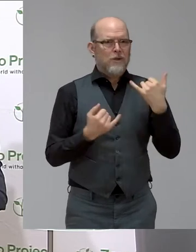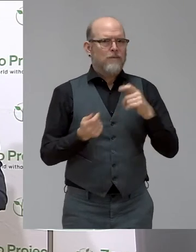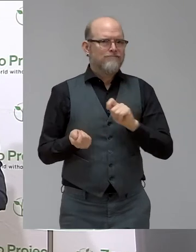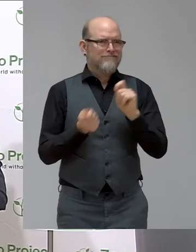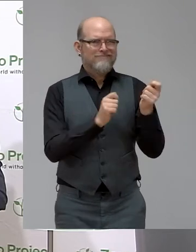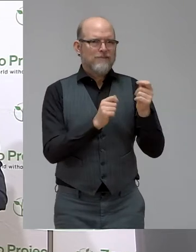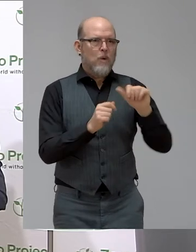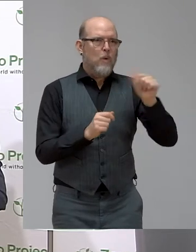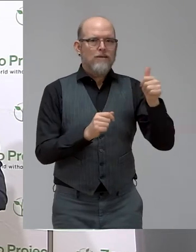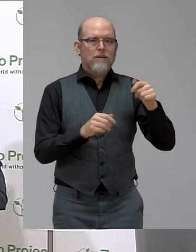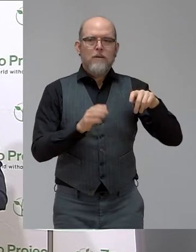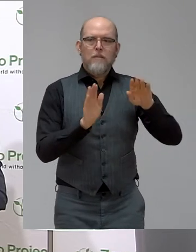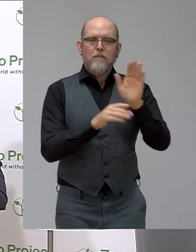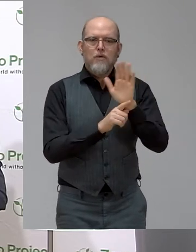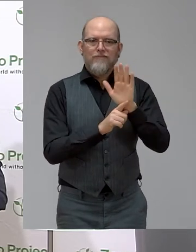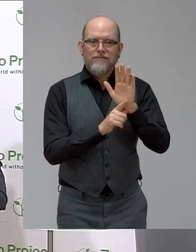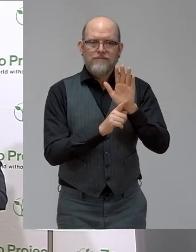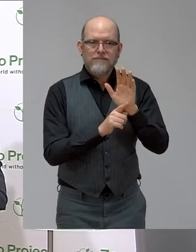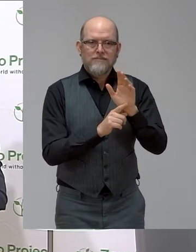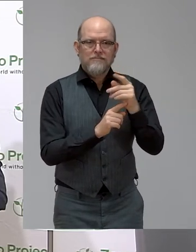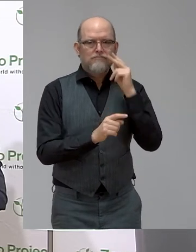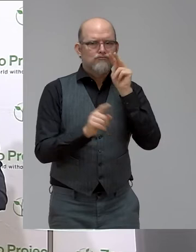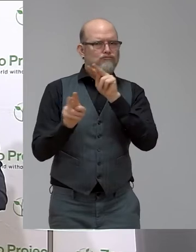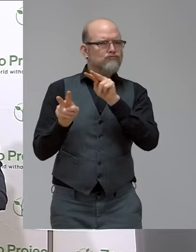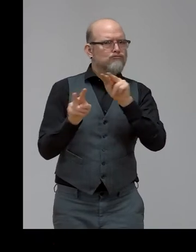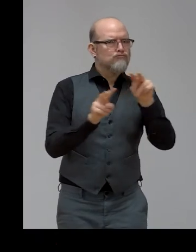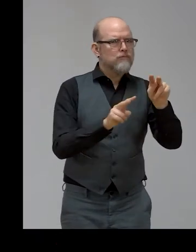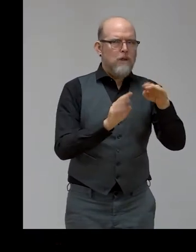video, which is an overview of the program.